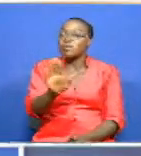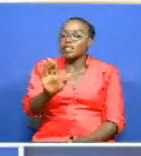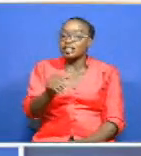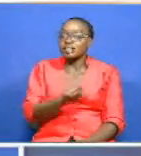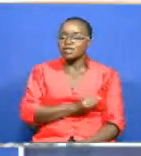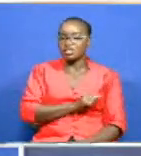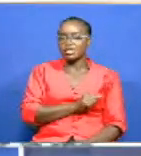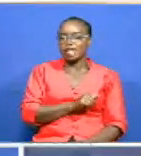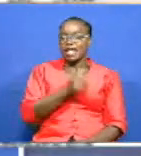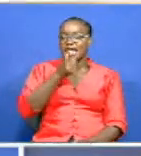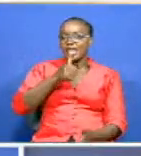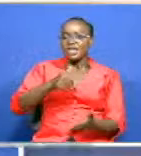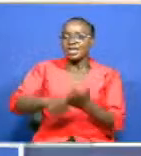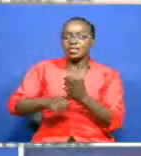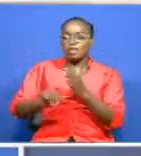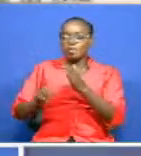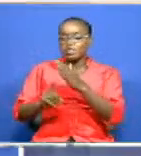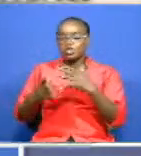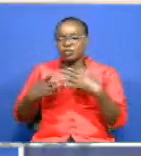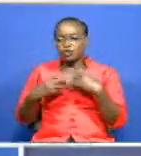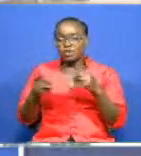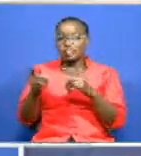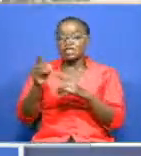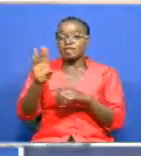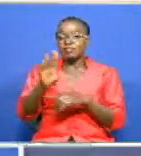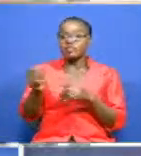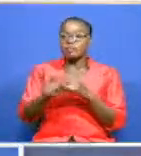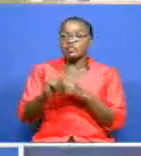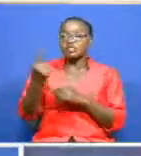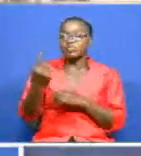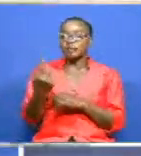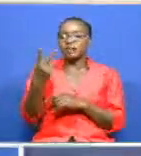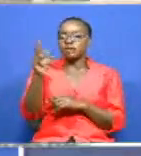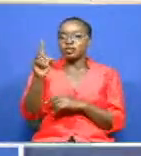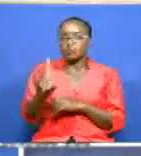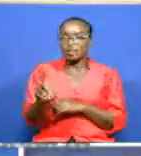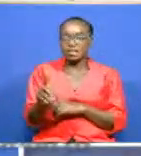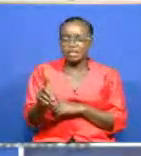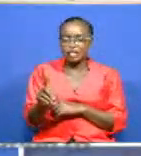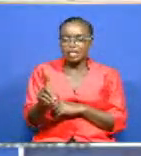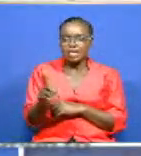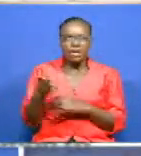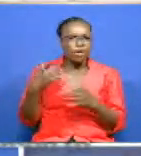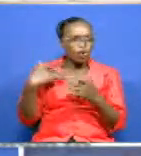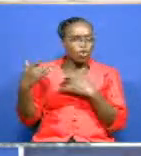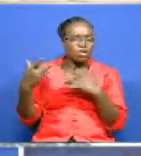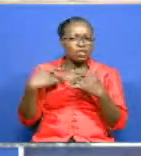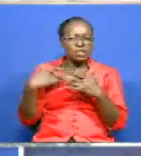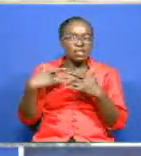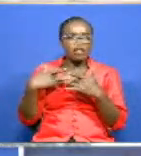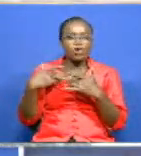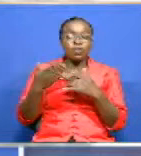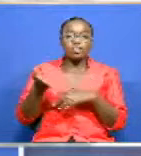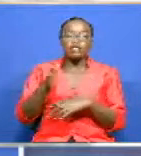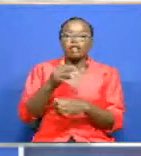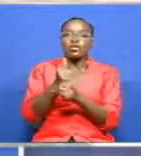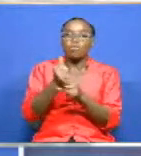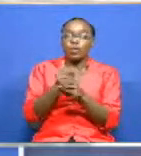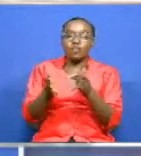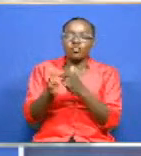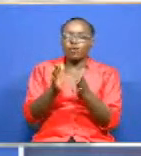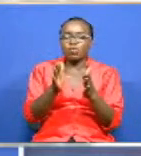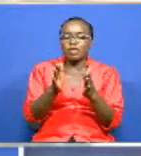had, in a letter to the Ministry of Health dated 4th January 2021, raised concerns on the return to work